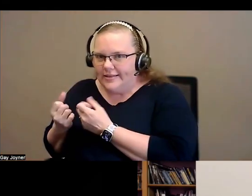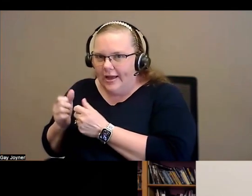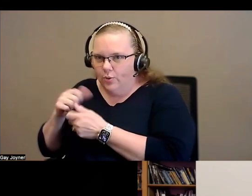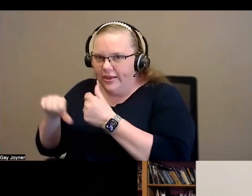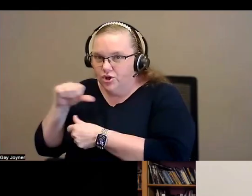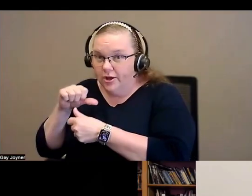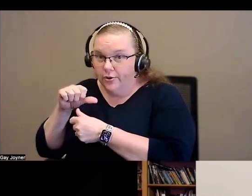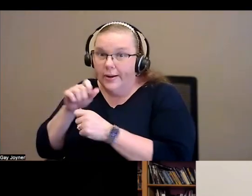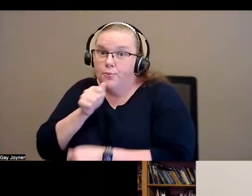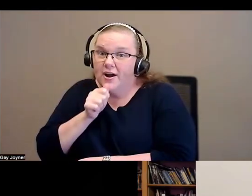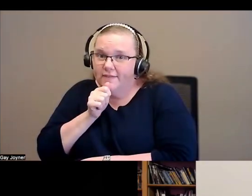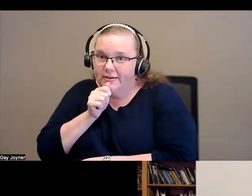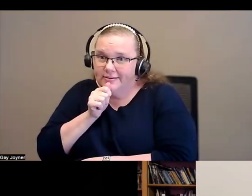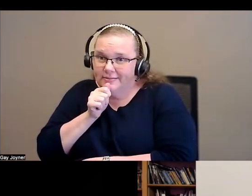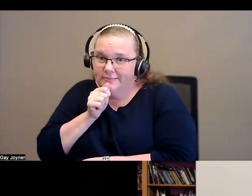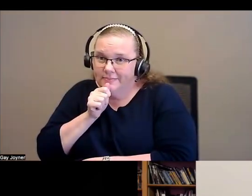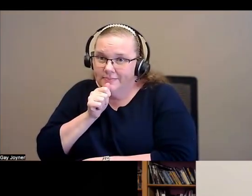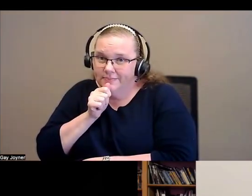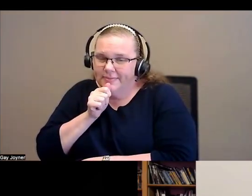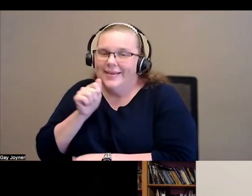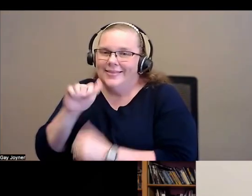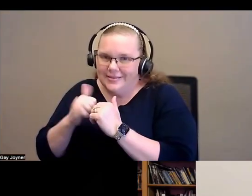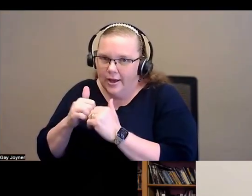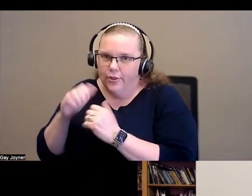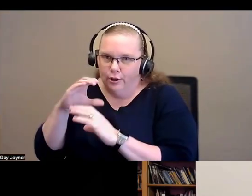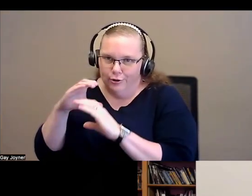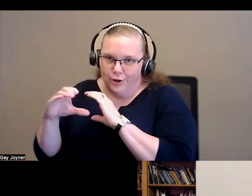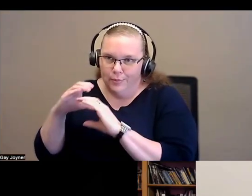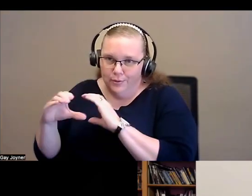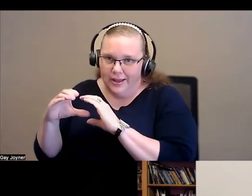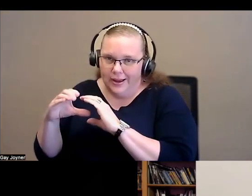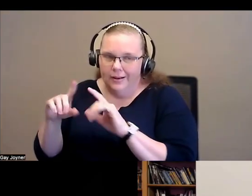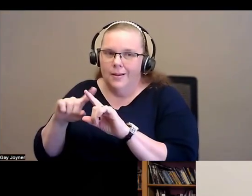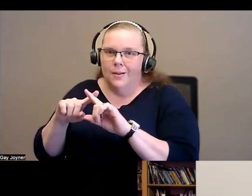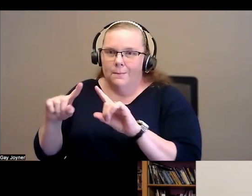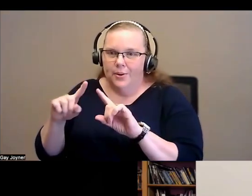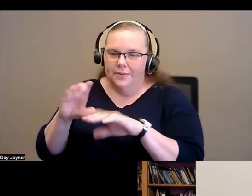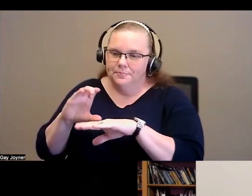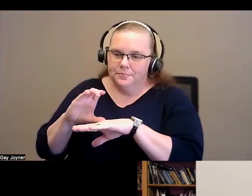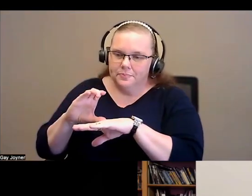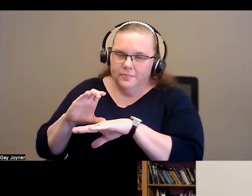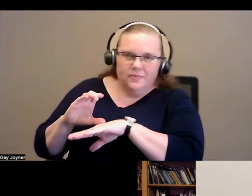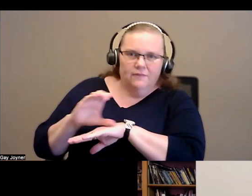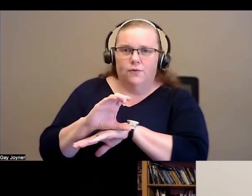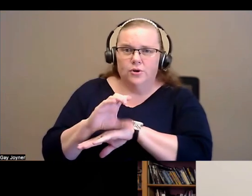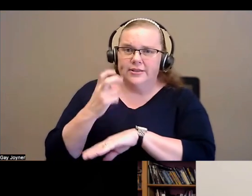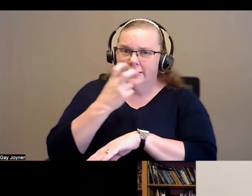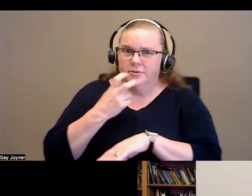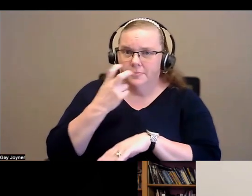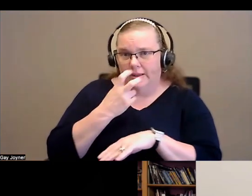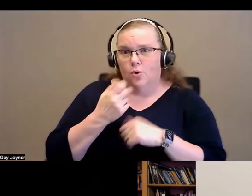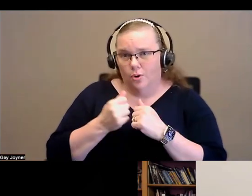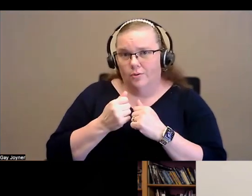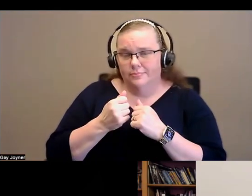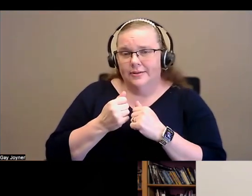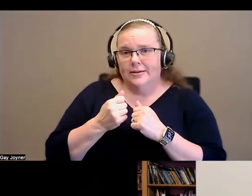would sign with each other in private. Mm. And that's how they learned to communicate. But forcing them